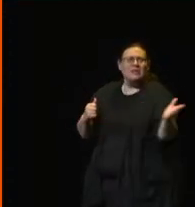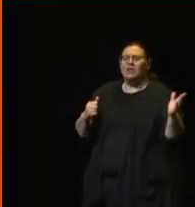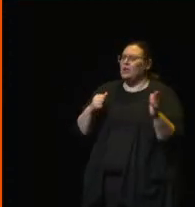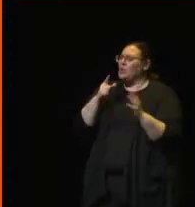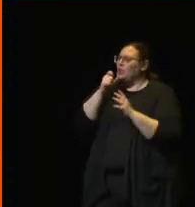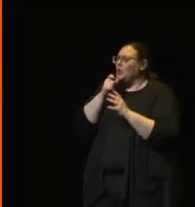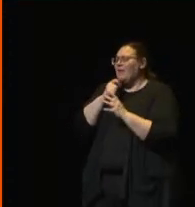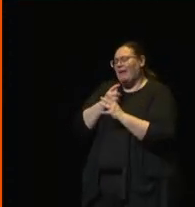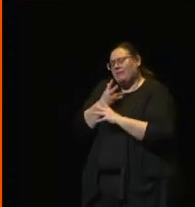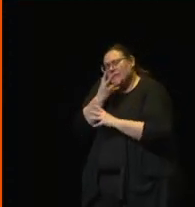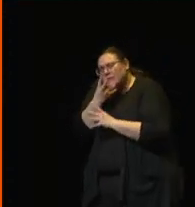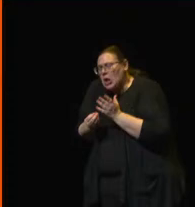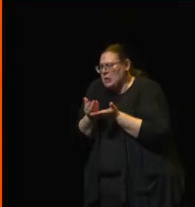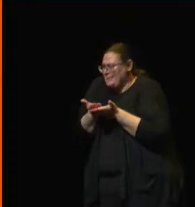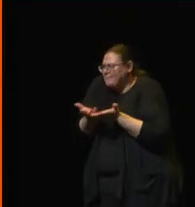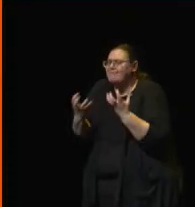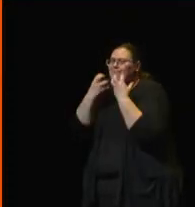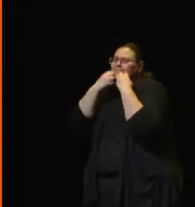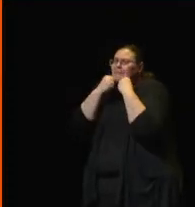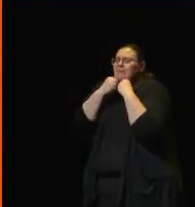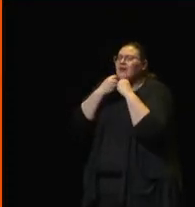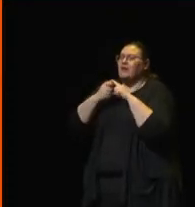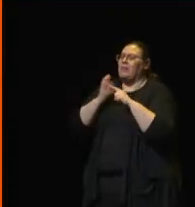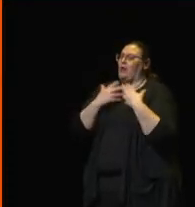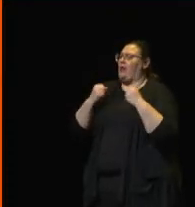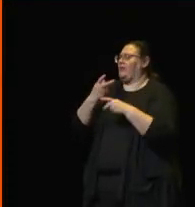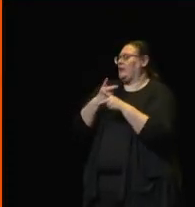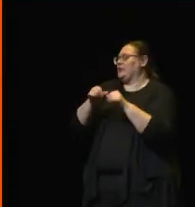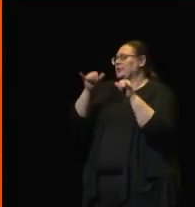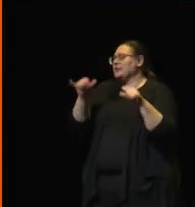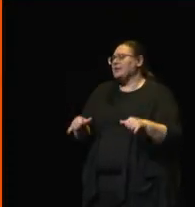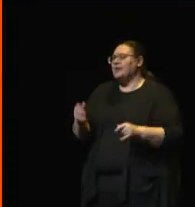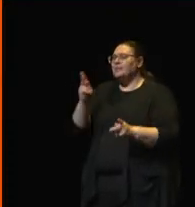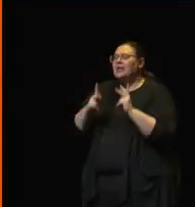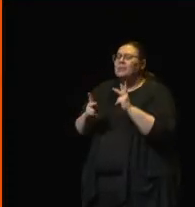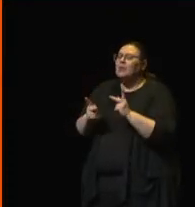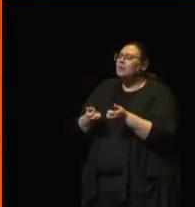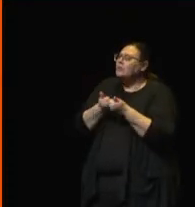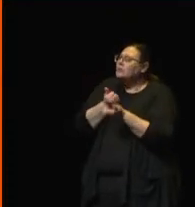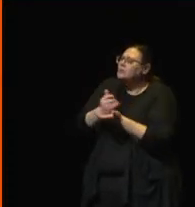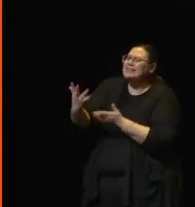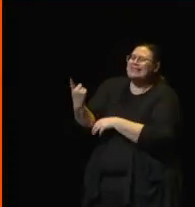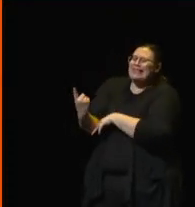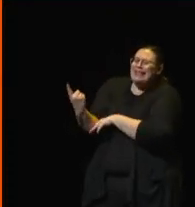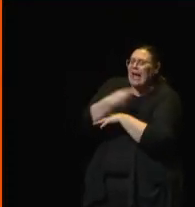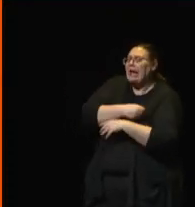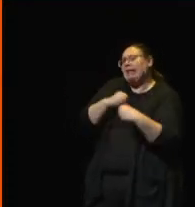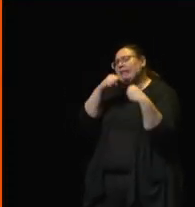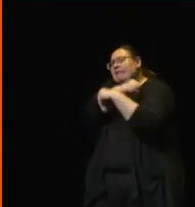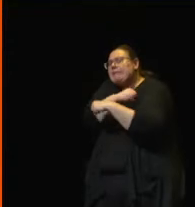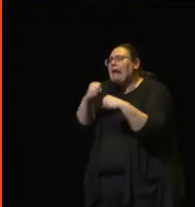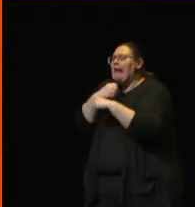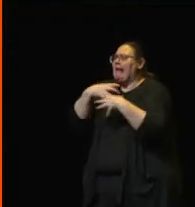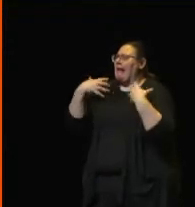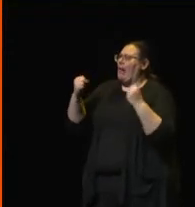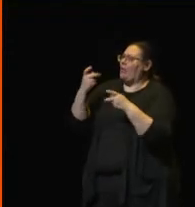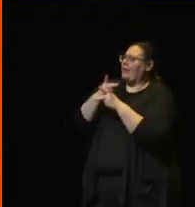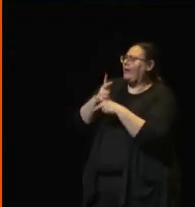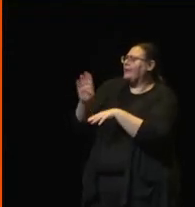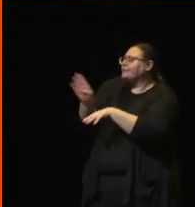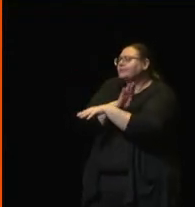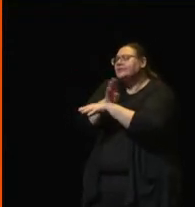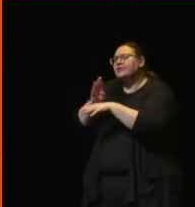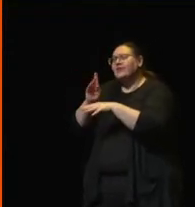broken healthcare system. People who lose precious days fighting their health insurance companies for care they deserve.